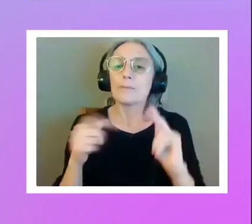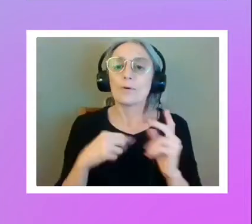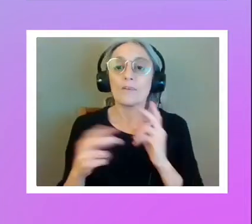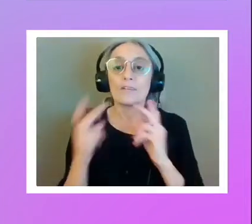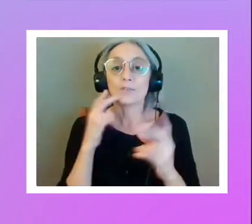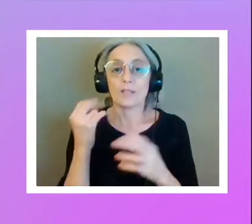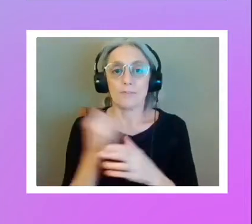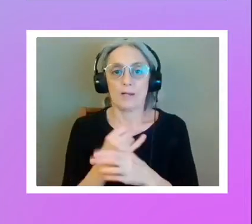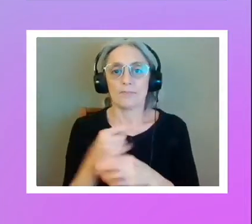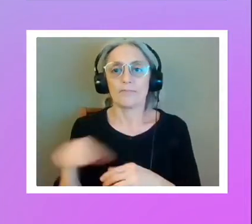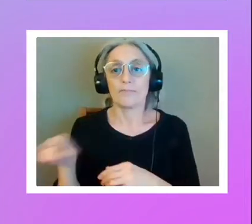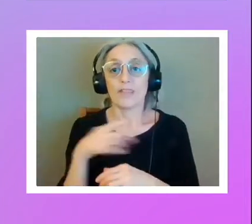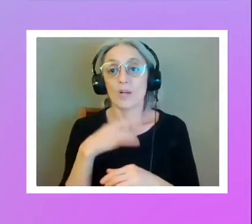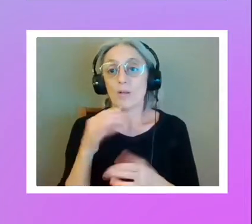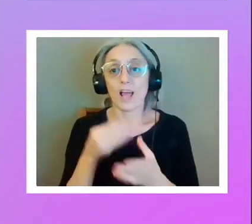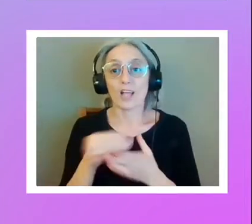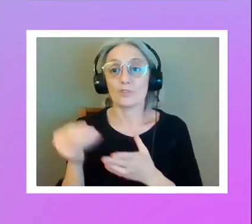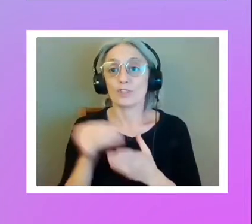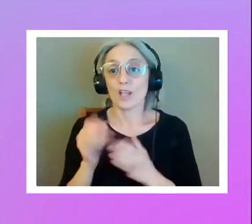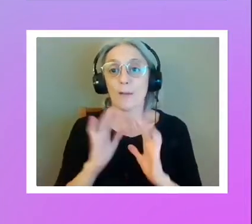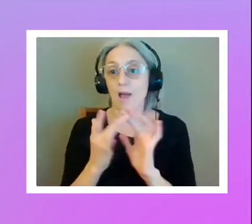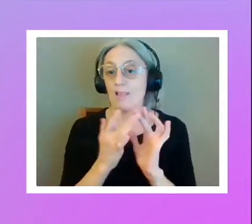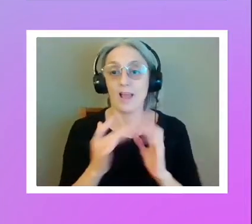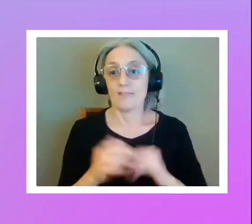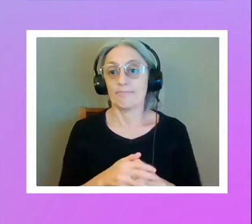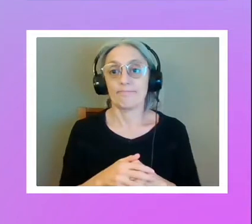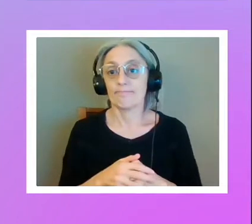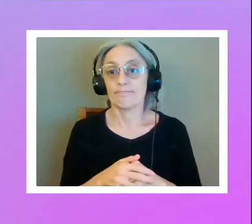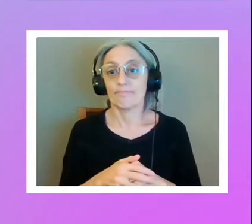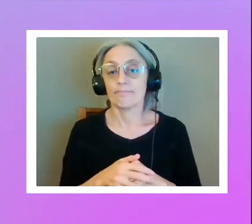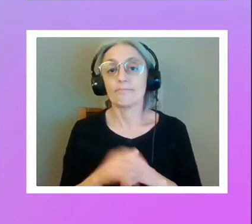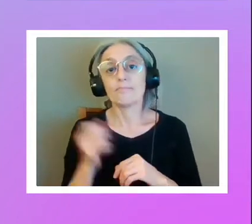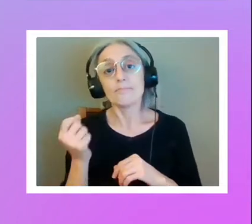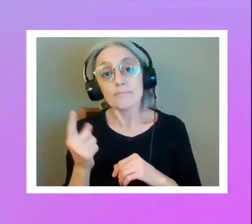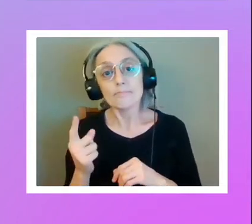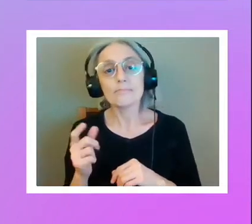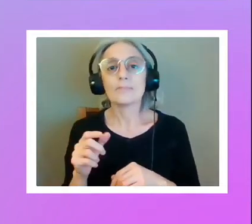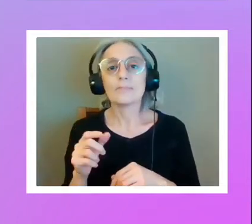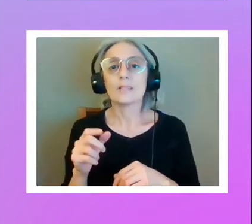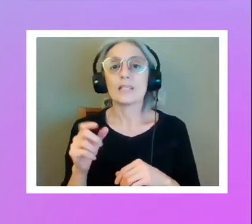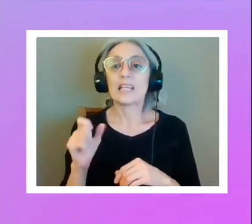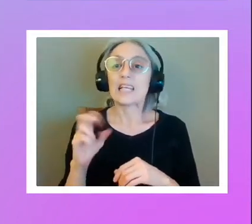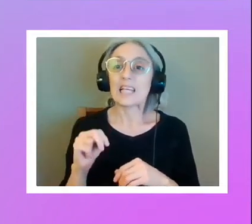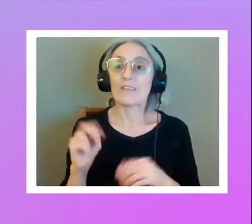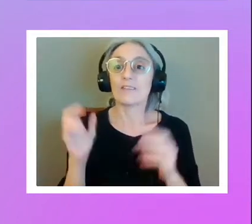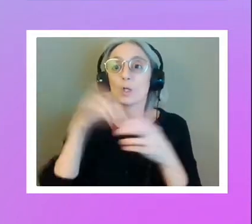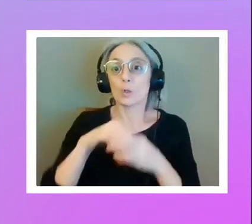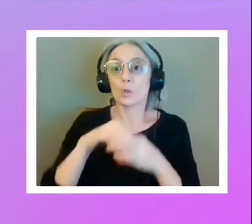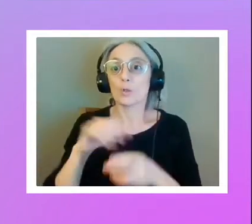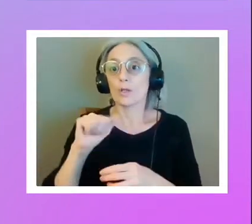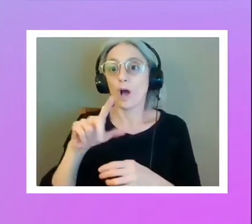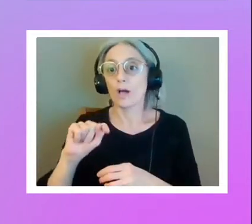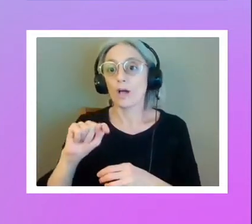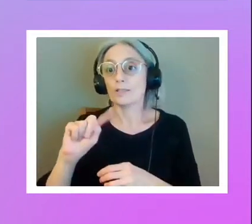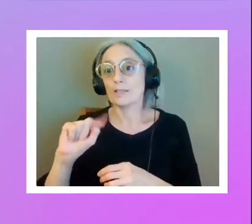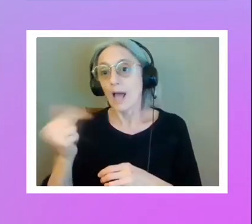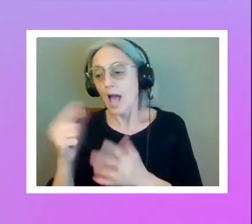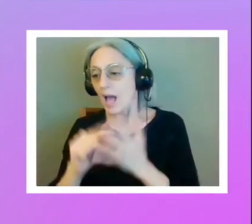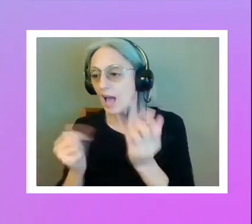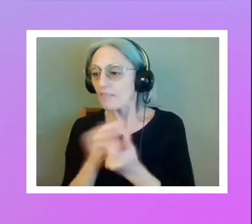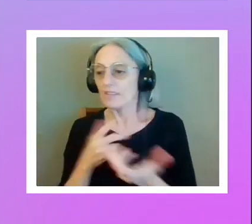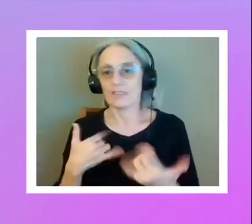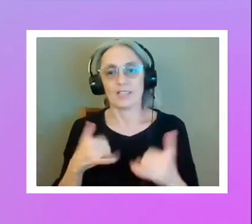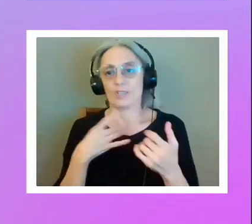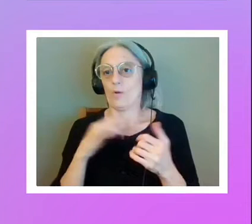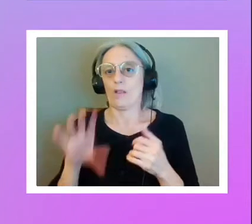not like to shop online? With a lot of the alt tags and technology in place, I know it sounds kind of silly, like, well, duh,